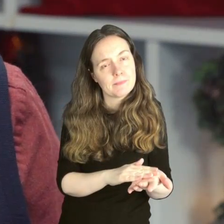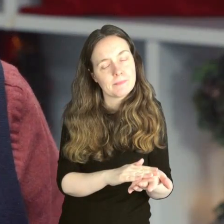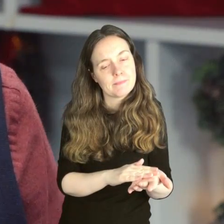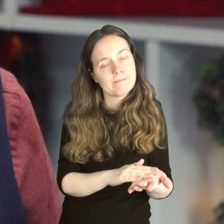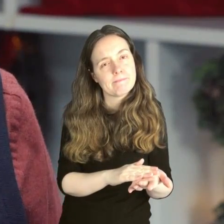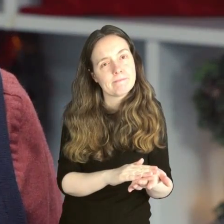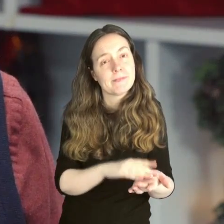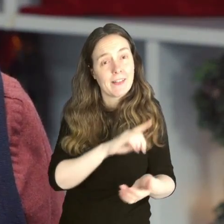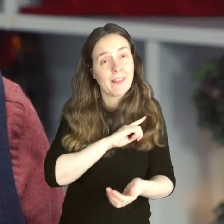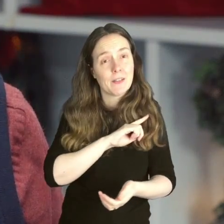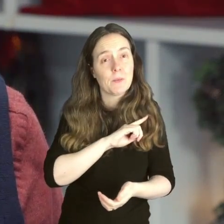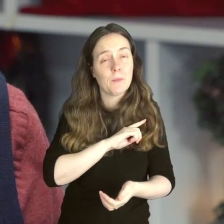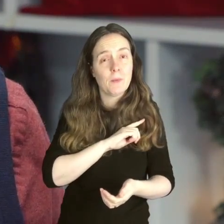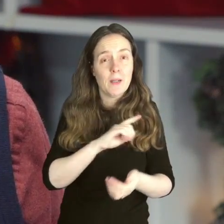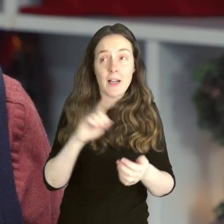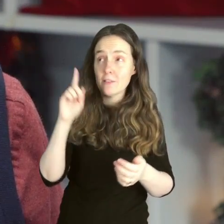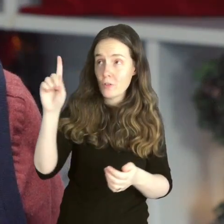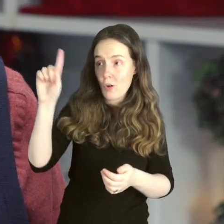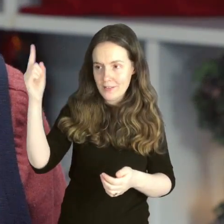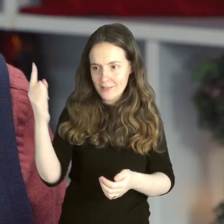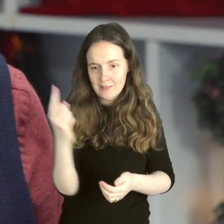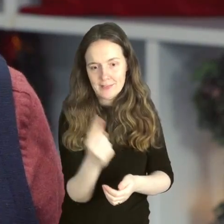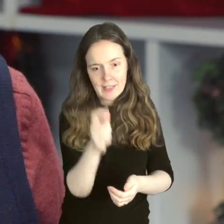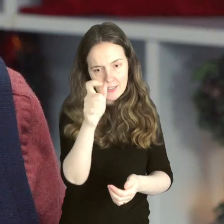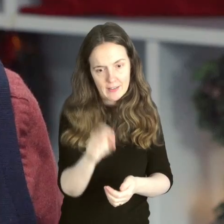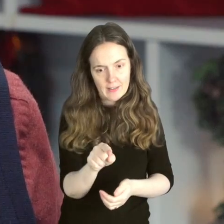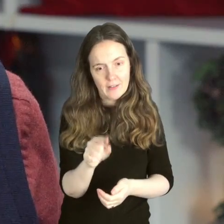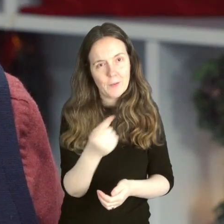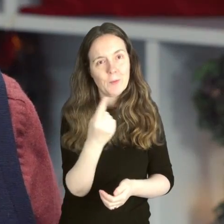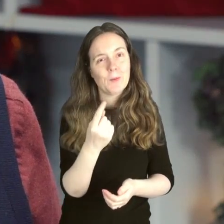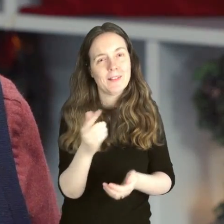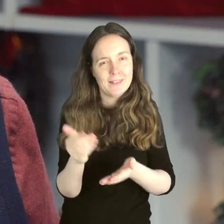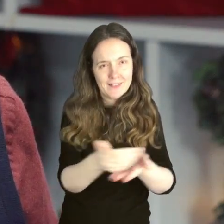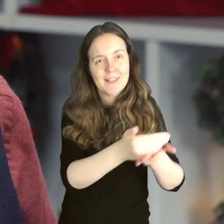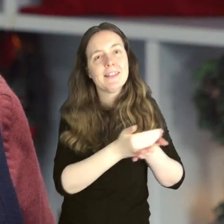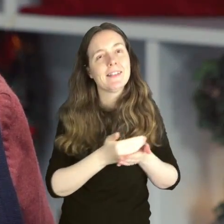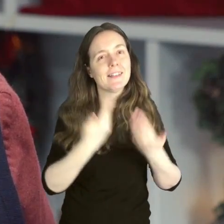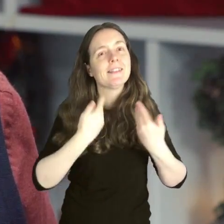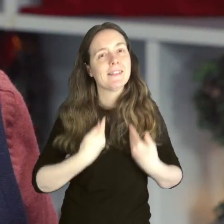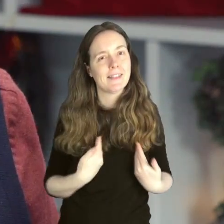That's why God sent us a savior.